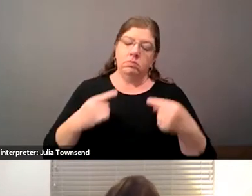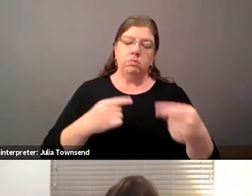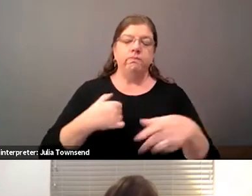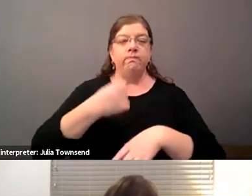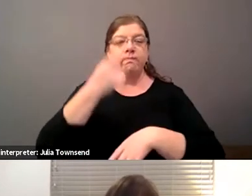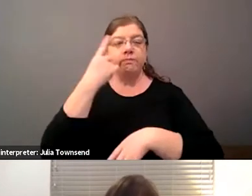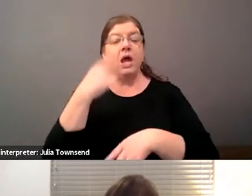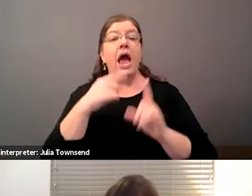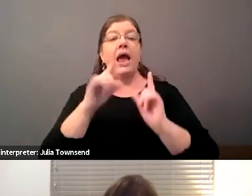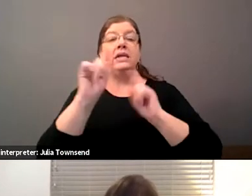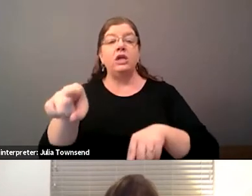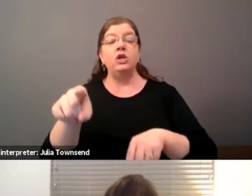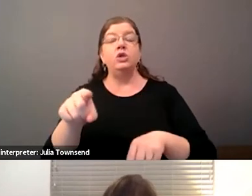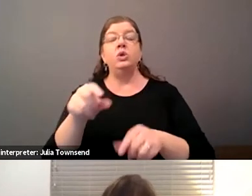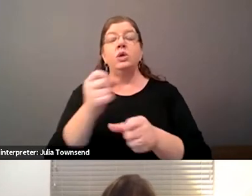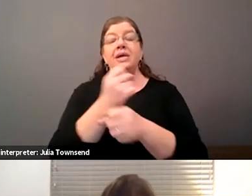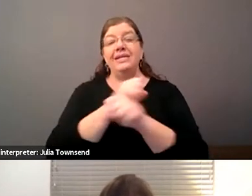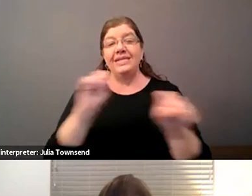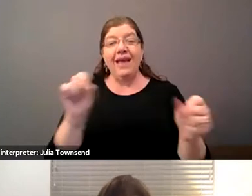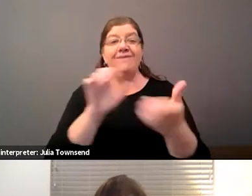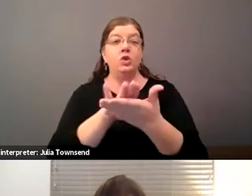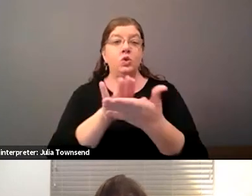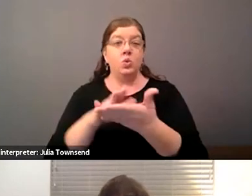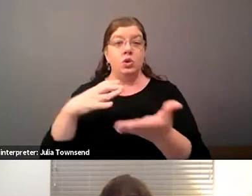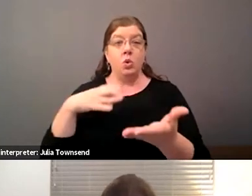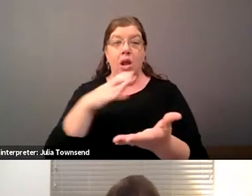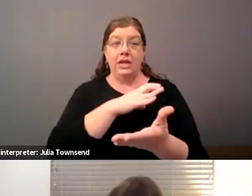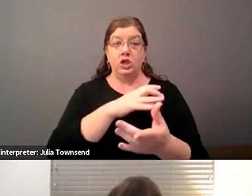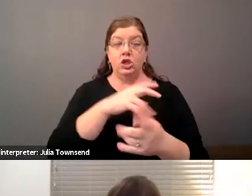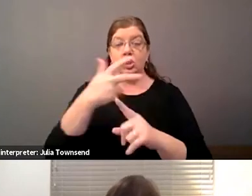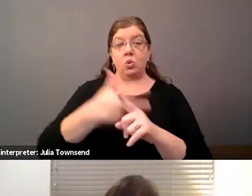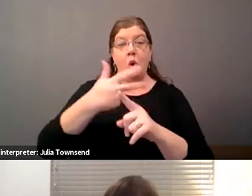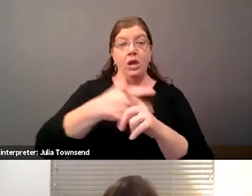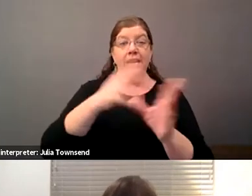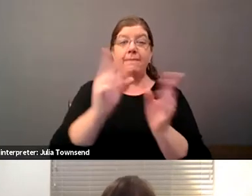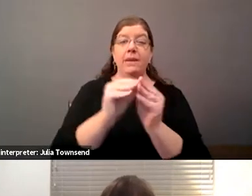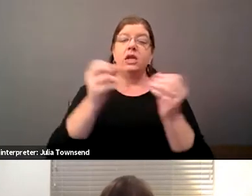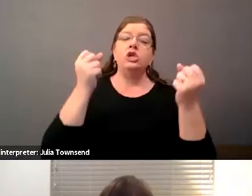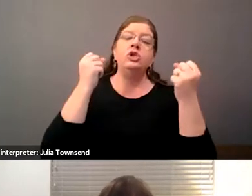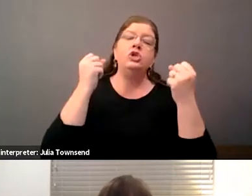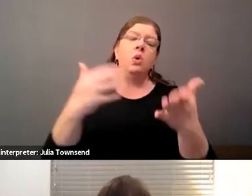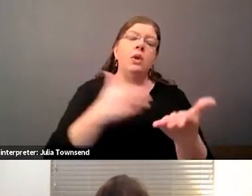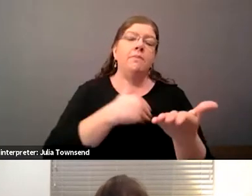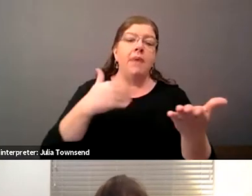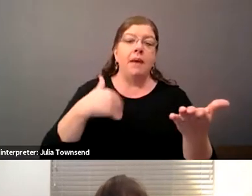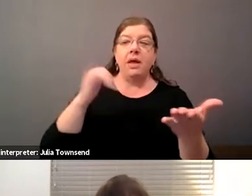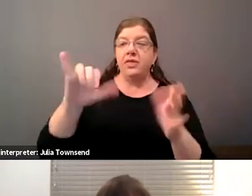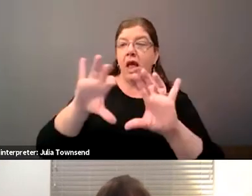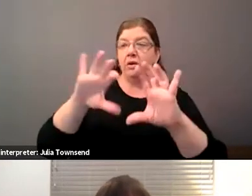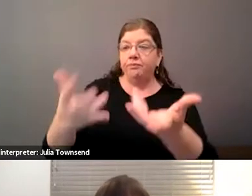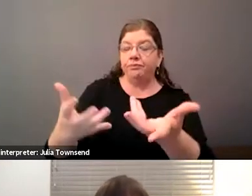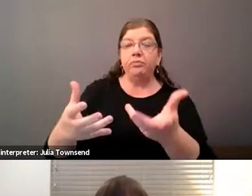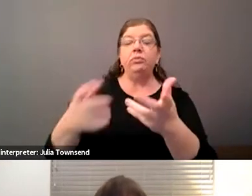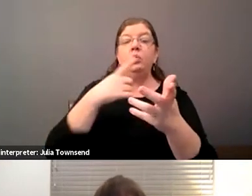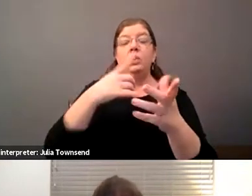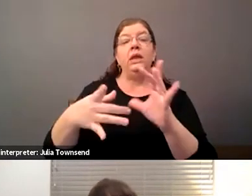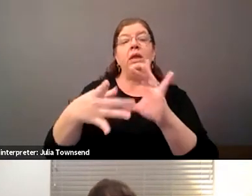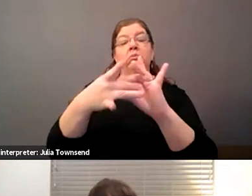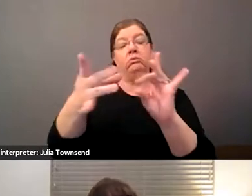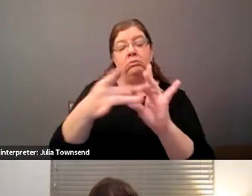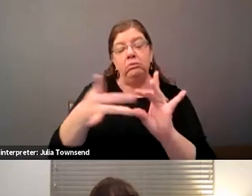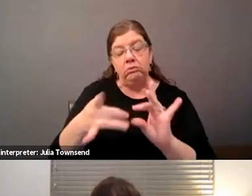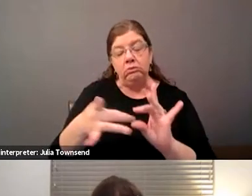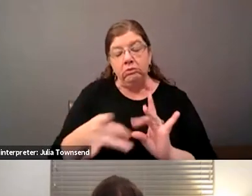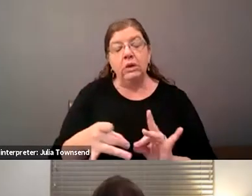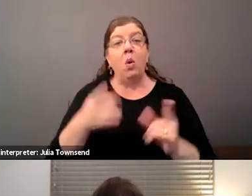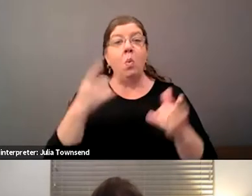schools coalition quarterly meeting last week and so many members of this task force elaborated not only what is happening